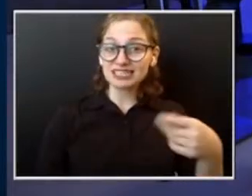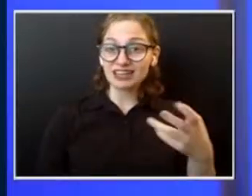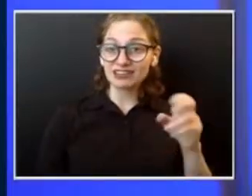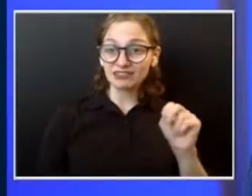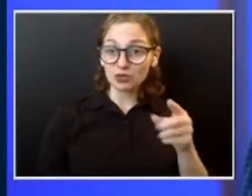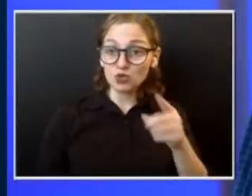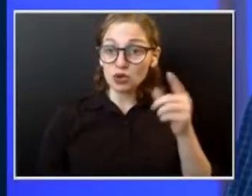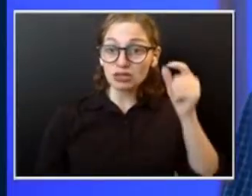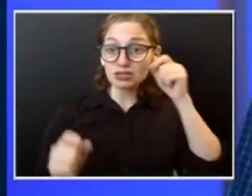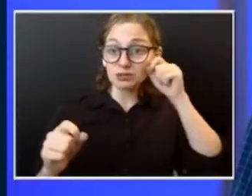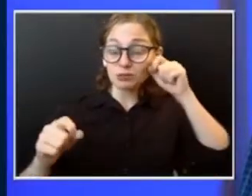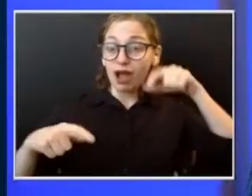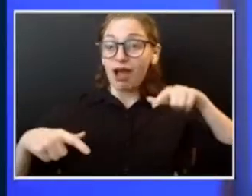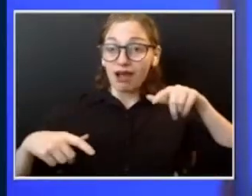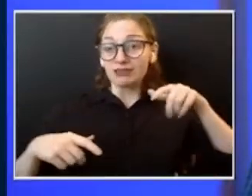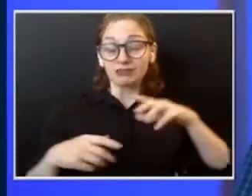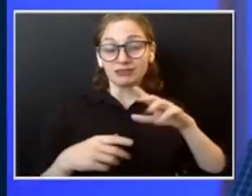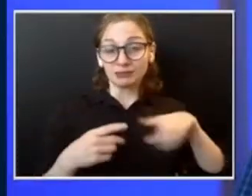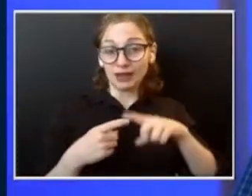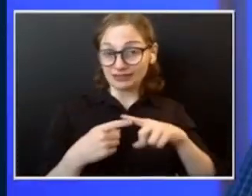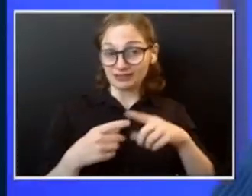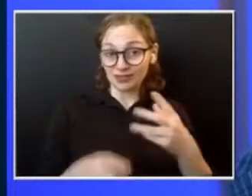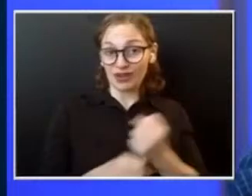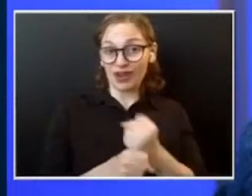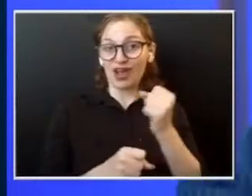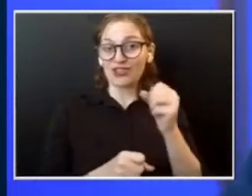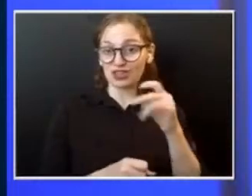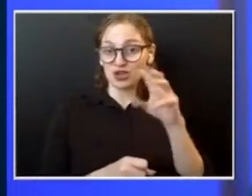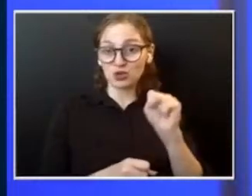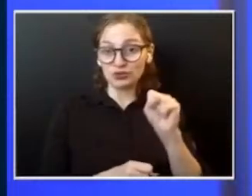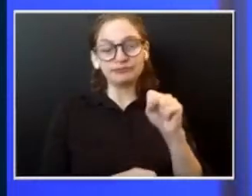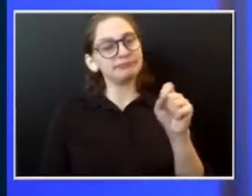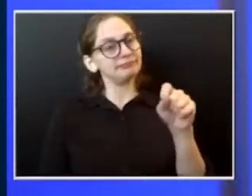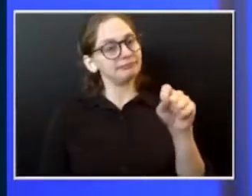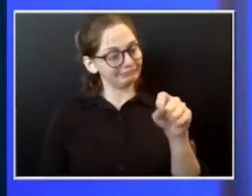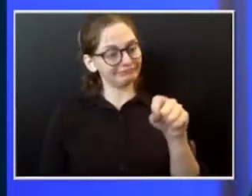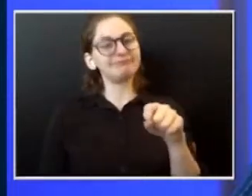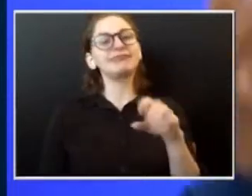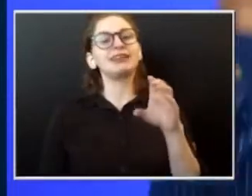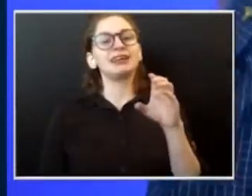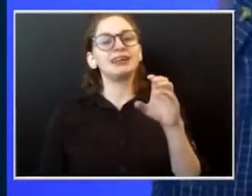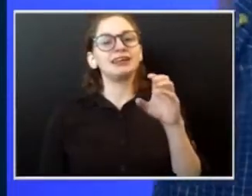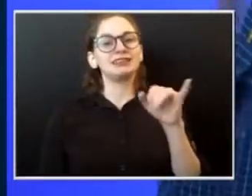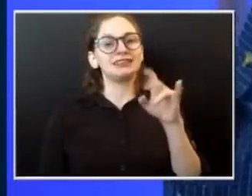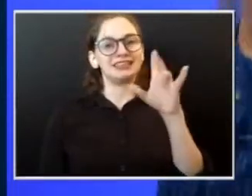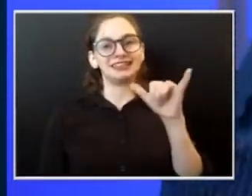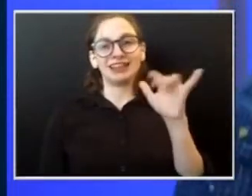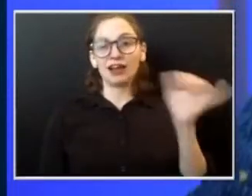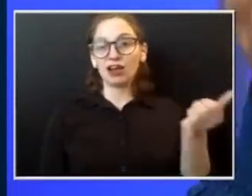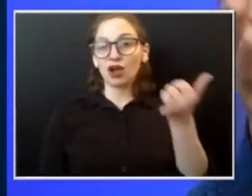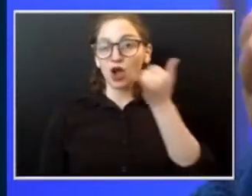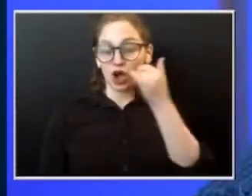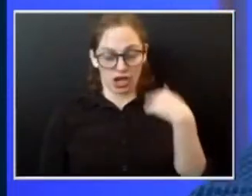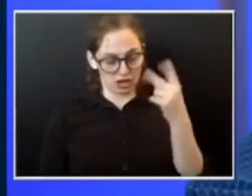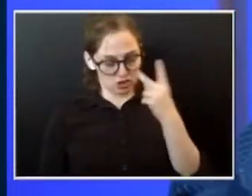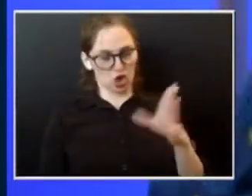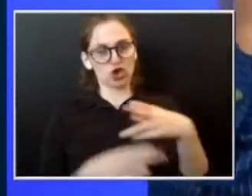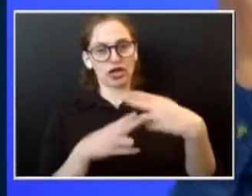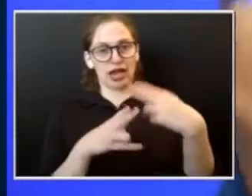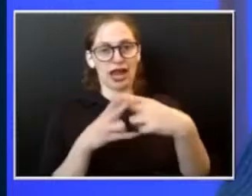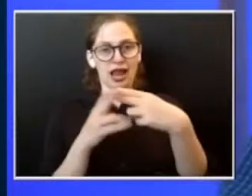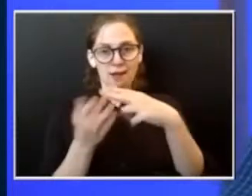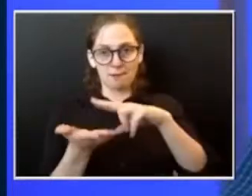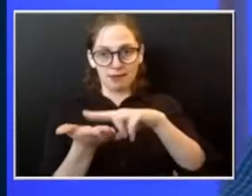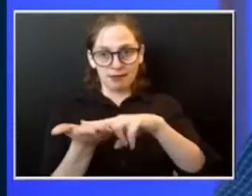call. And Cindy, I had caller ID, and I said, I'm thinking in the back of my mind, she's coming in